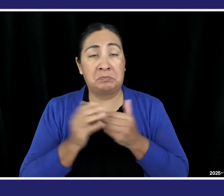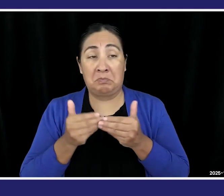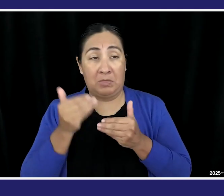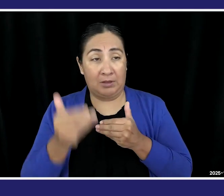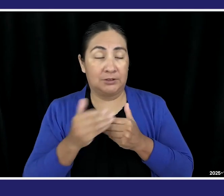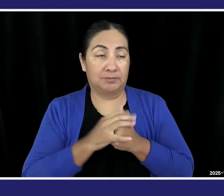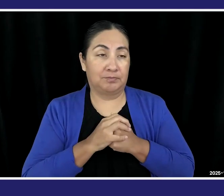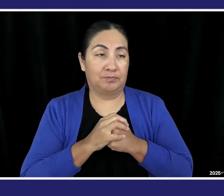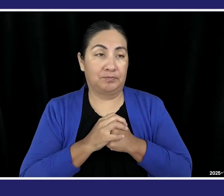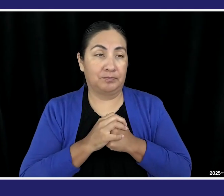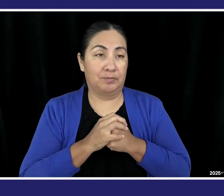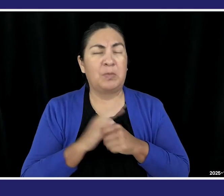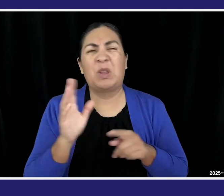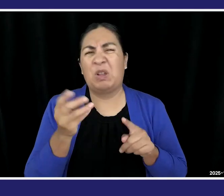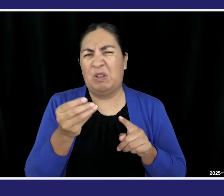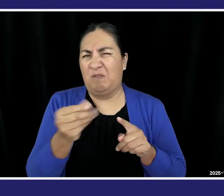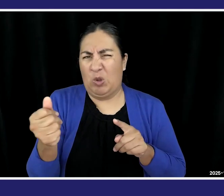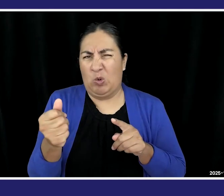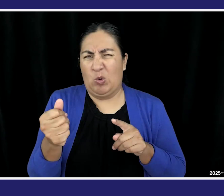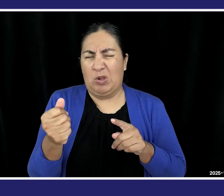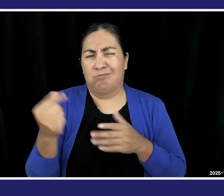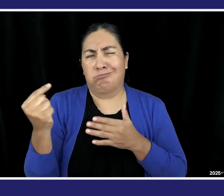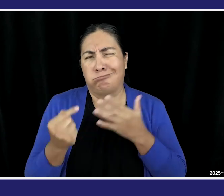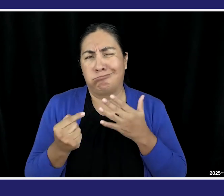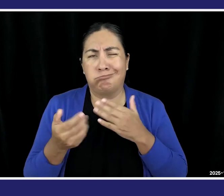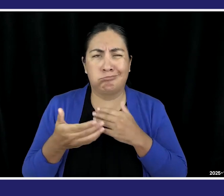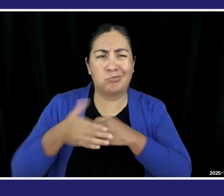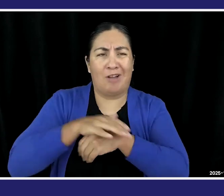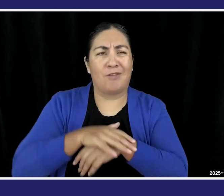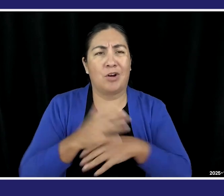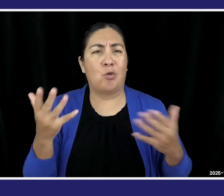So just a few things to cover in terms of statutorily what